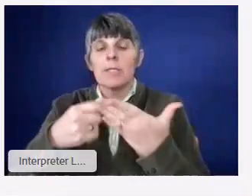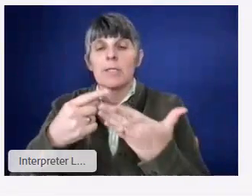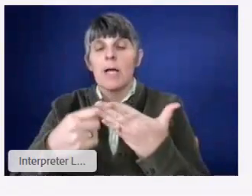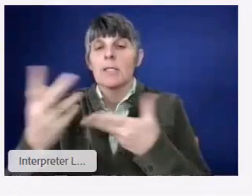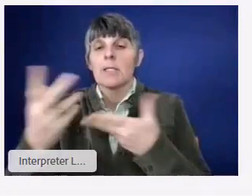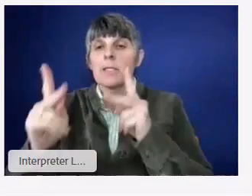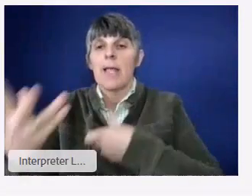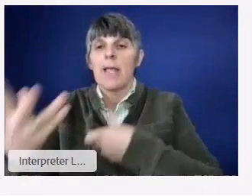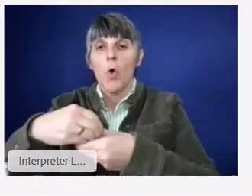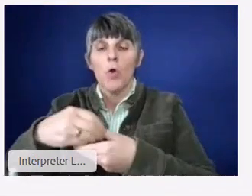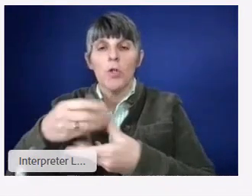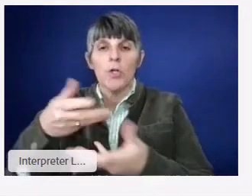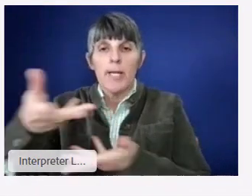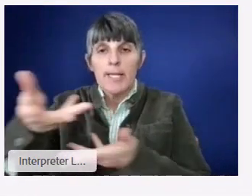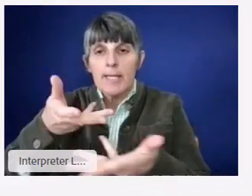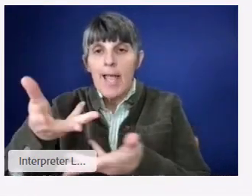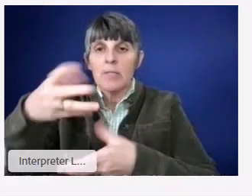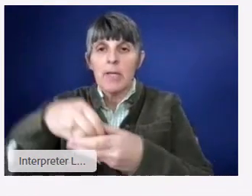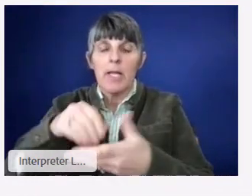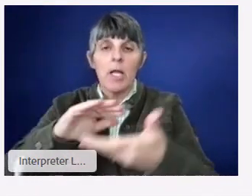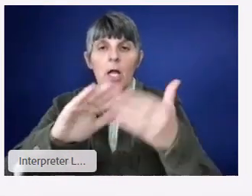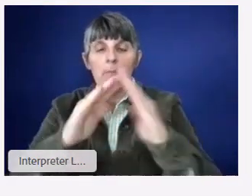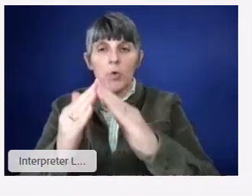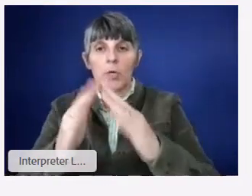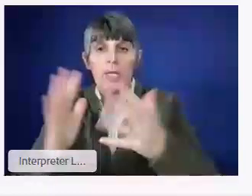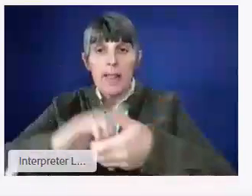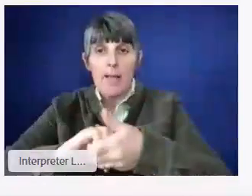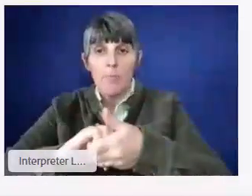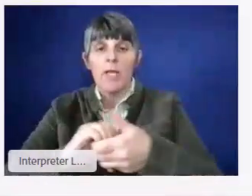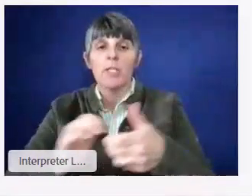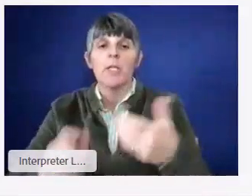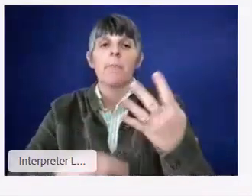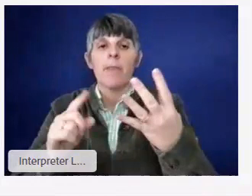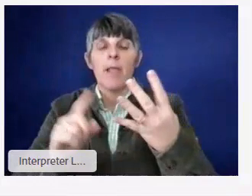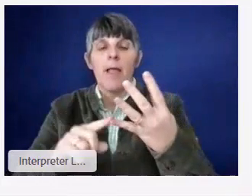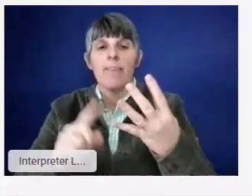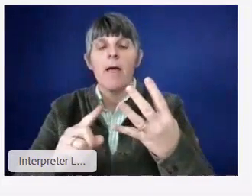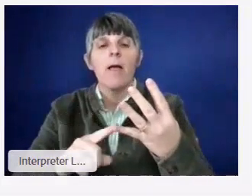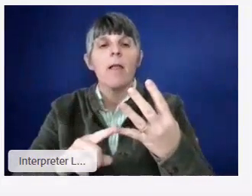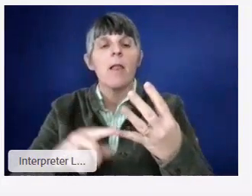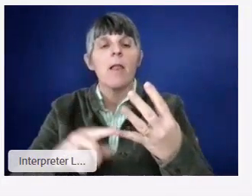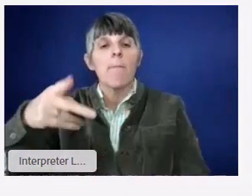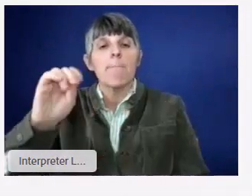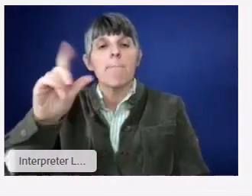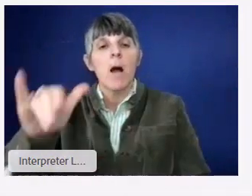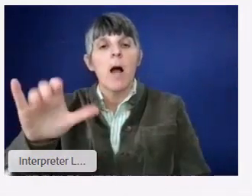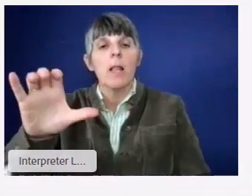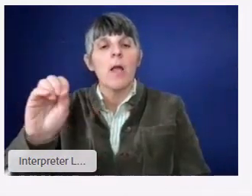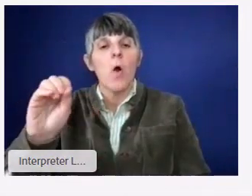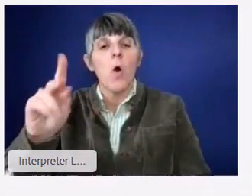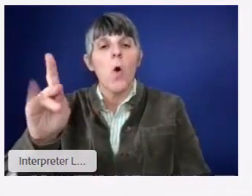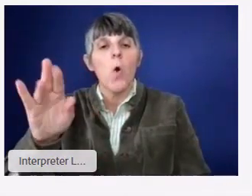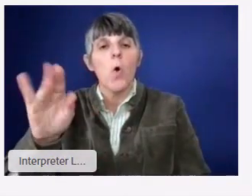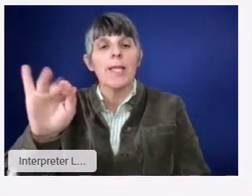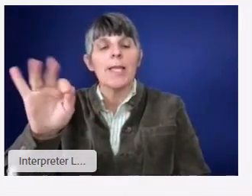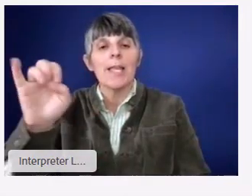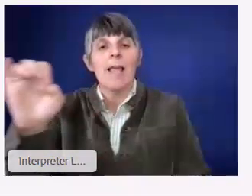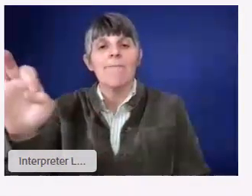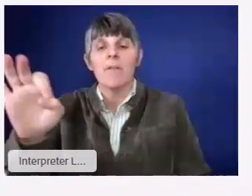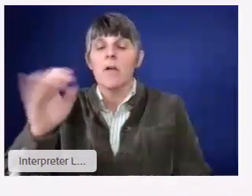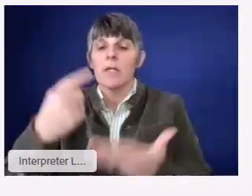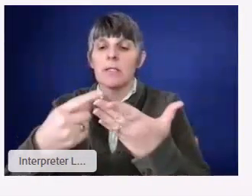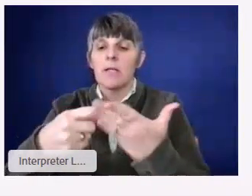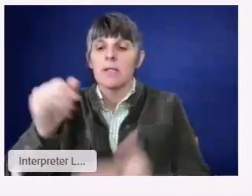and community collaboration. And then we will hear from Polly Okunyev, who will discuss the ITS4US